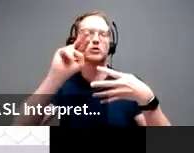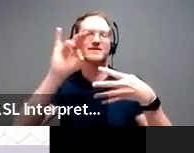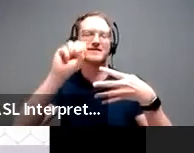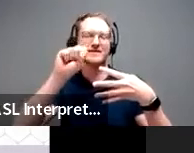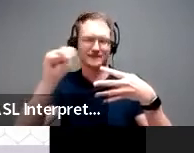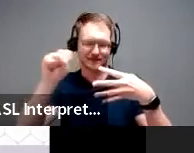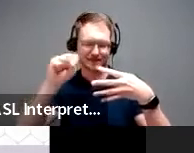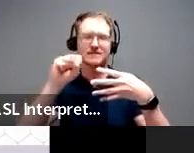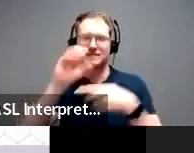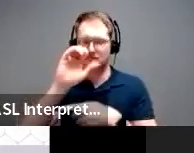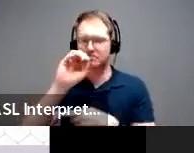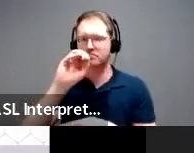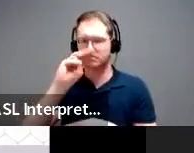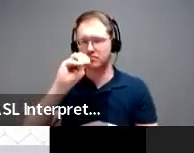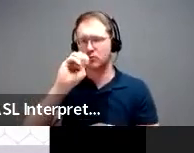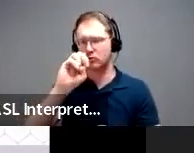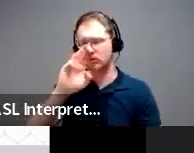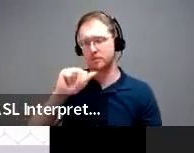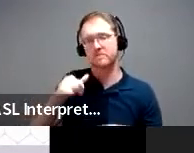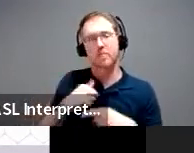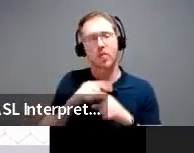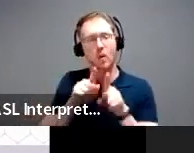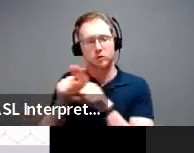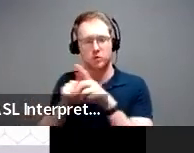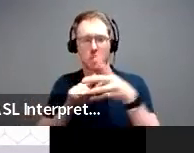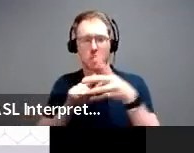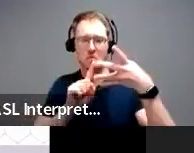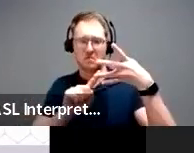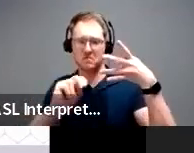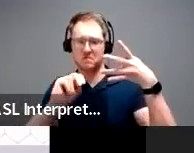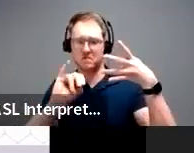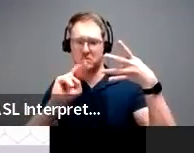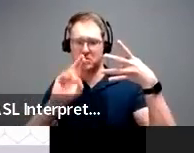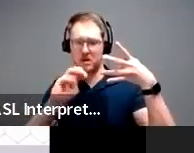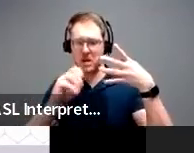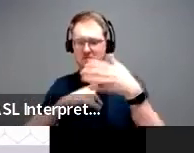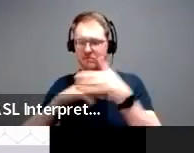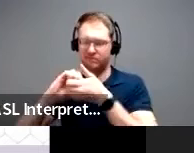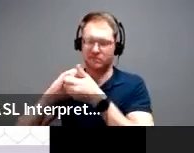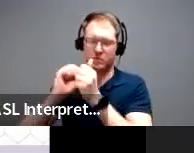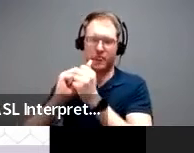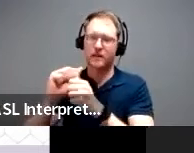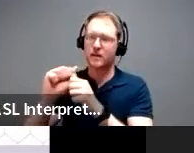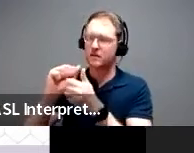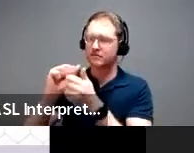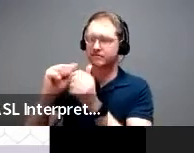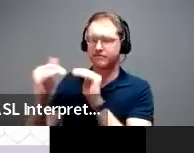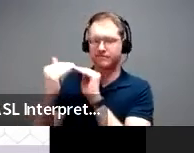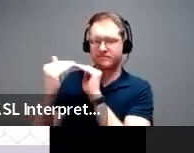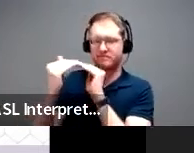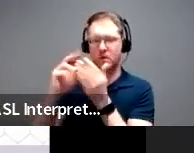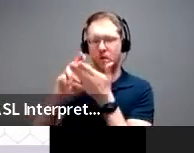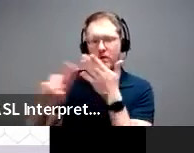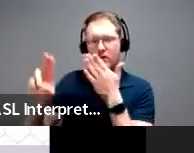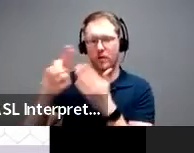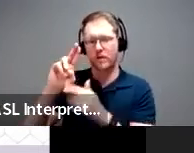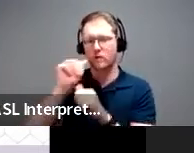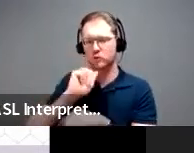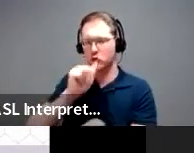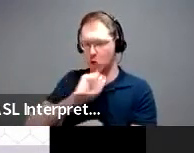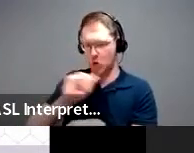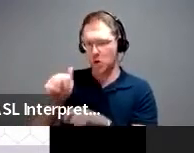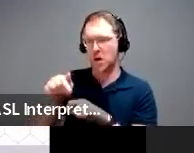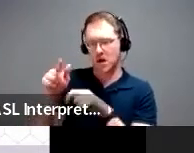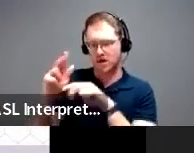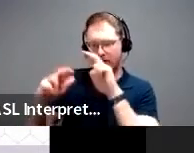NIRCam. I have a long association with the colleagues at the University of Arizona who built this. And in fact, my boss on